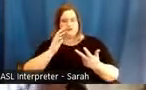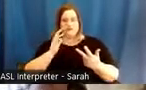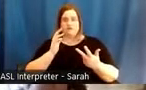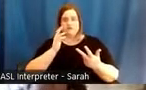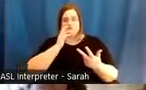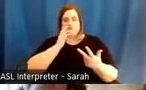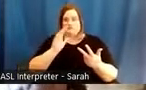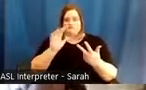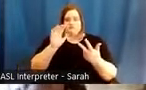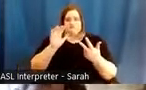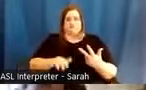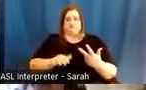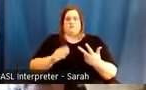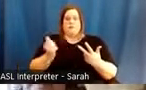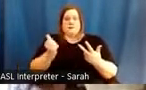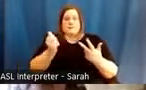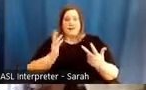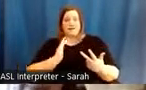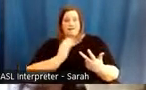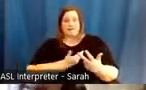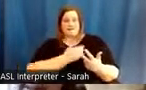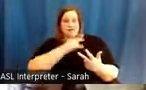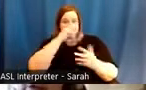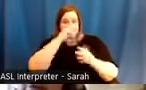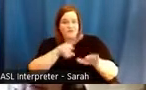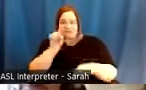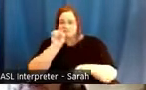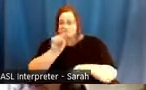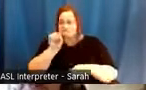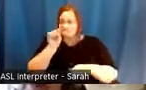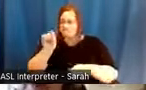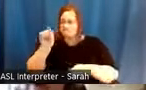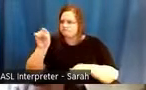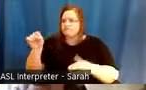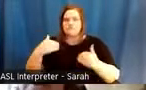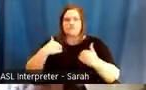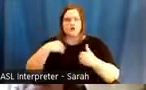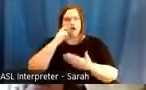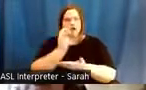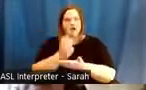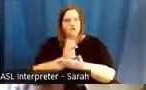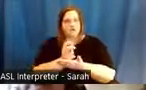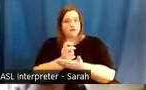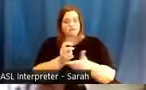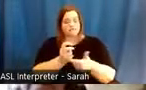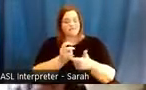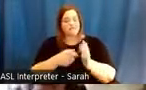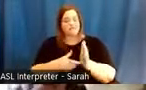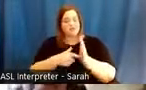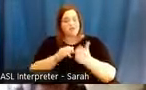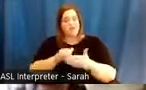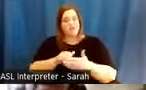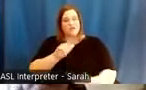a remarkable thing how many of our kids have epilepsy, which does require sort of that